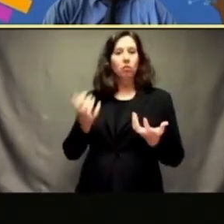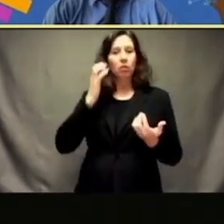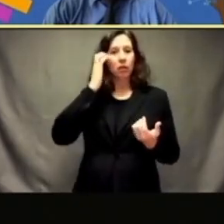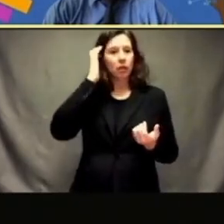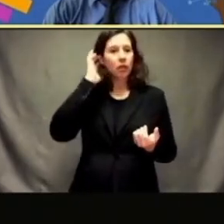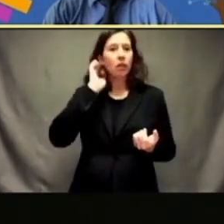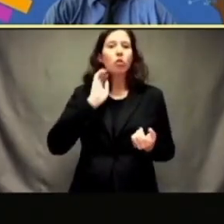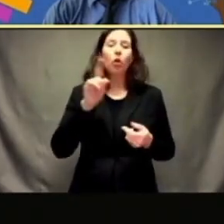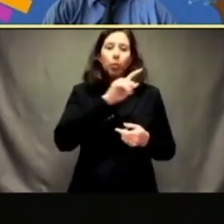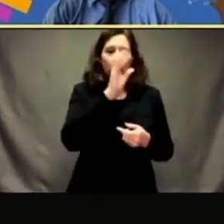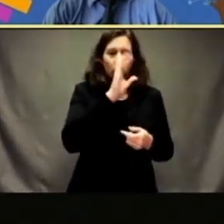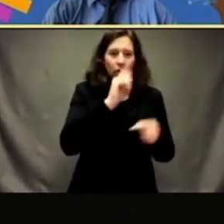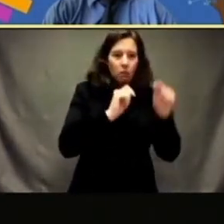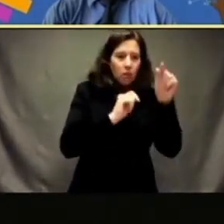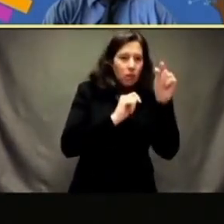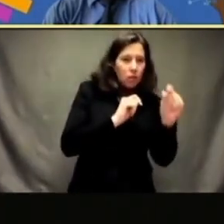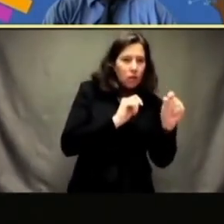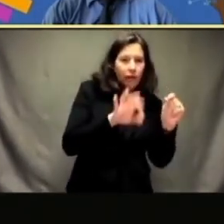find my heart here.